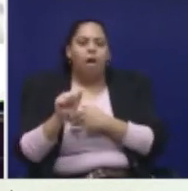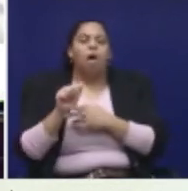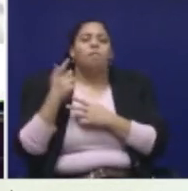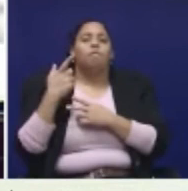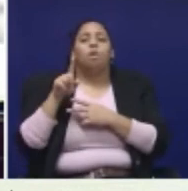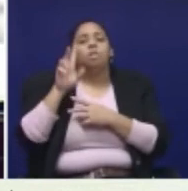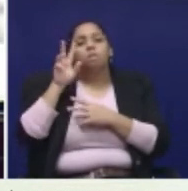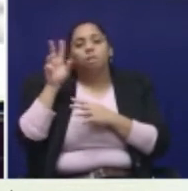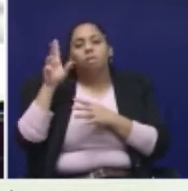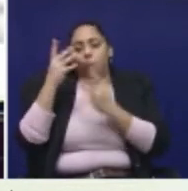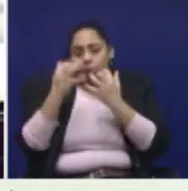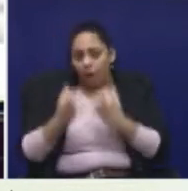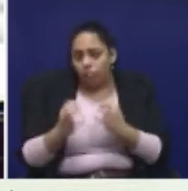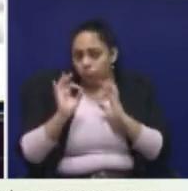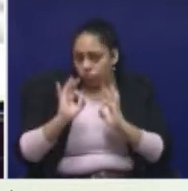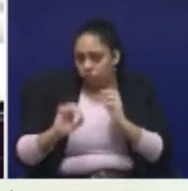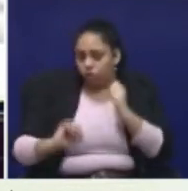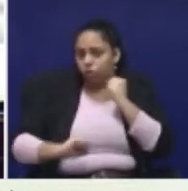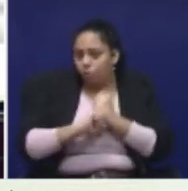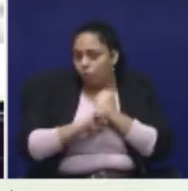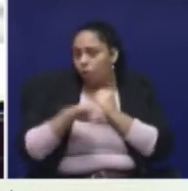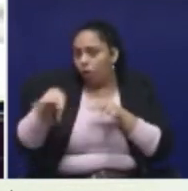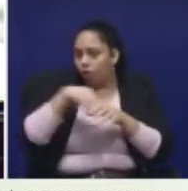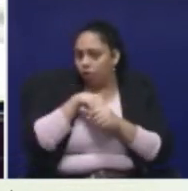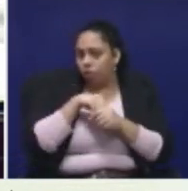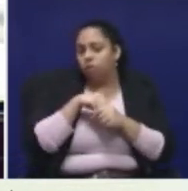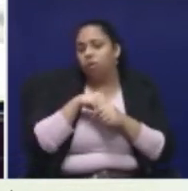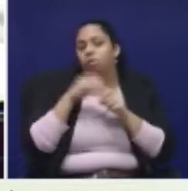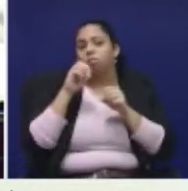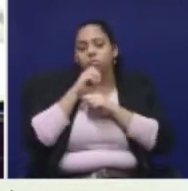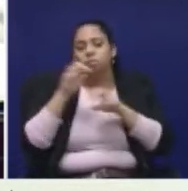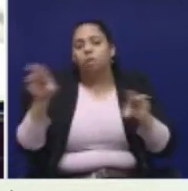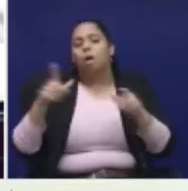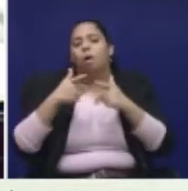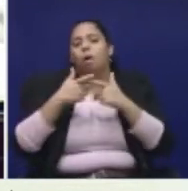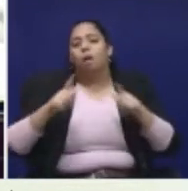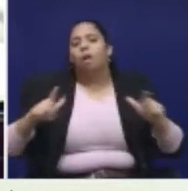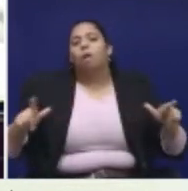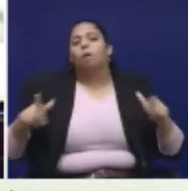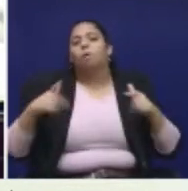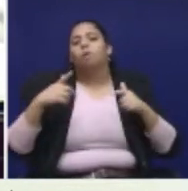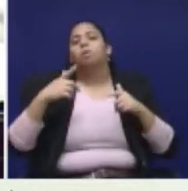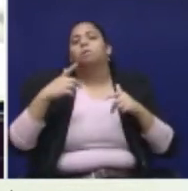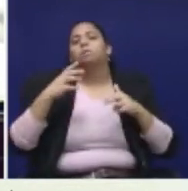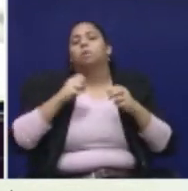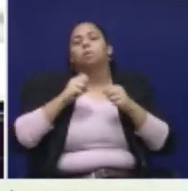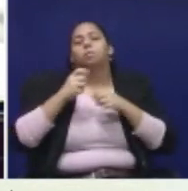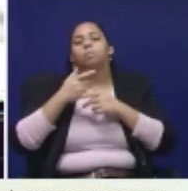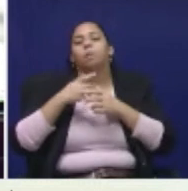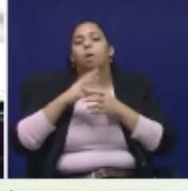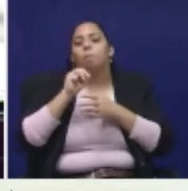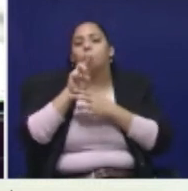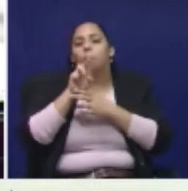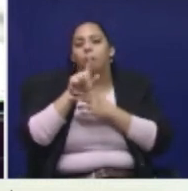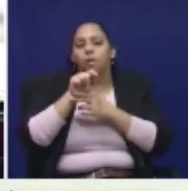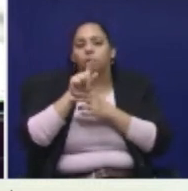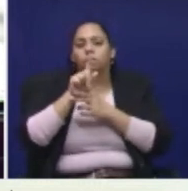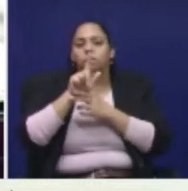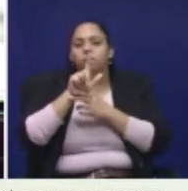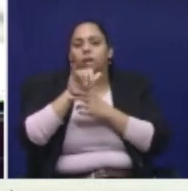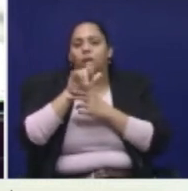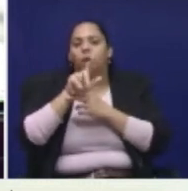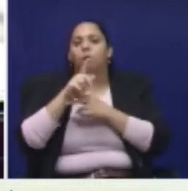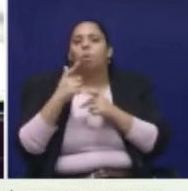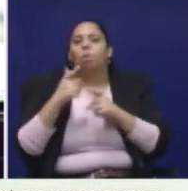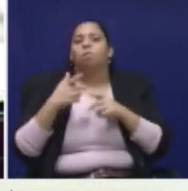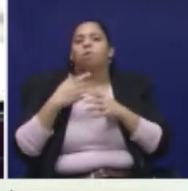budget adequately supports inclusive, multilingual outreach and if it counters rising